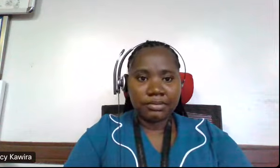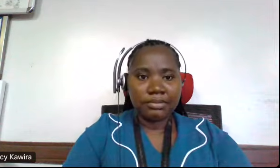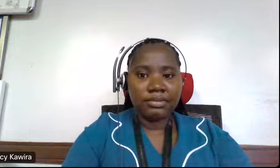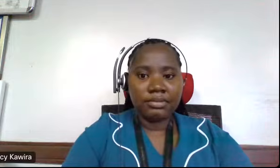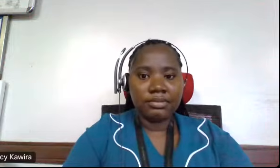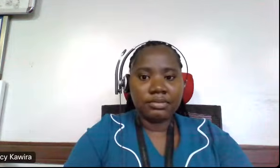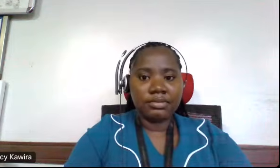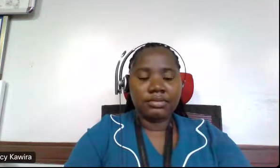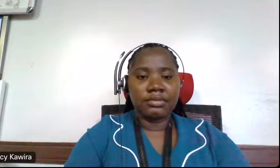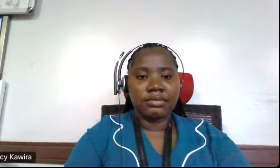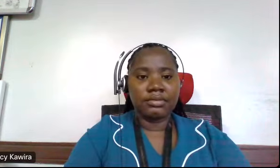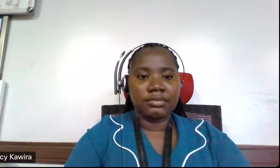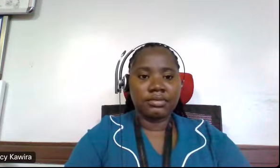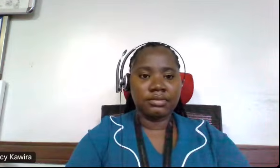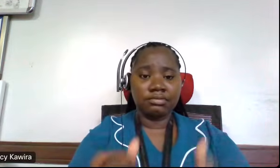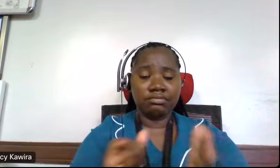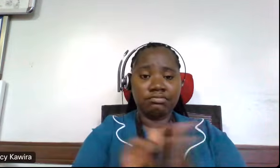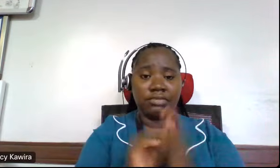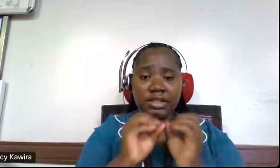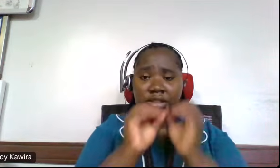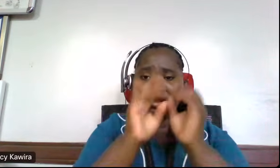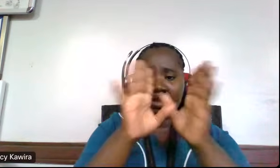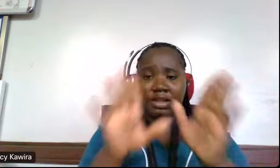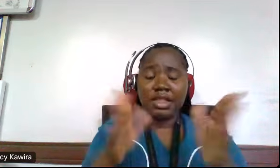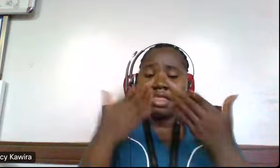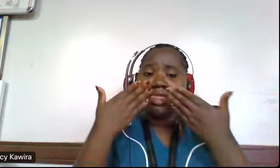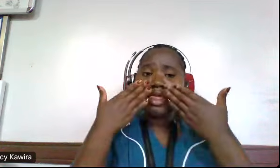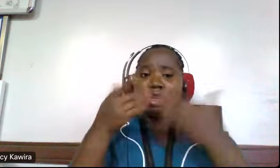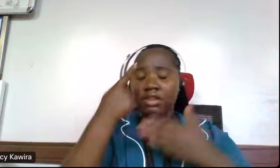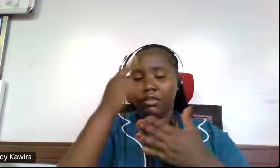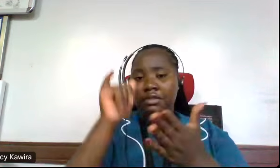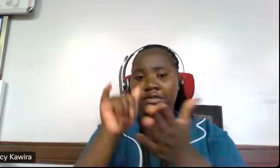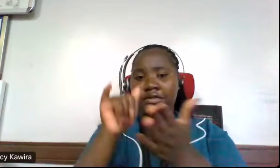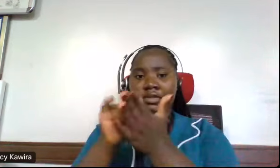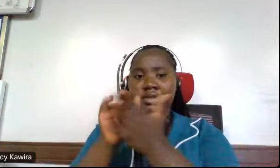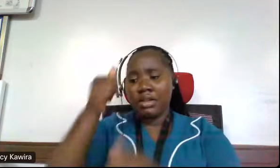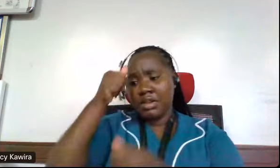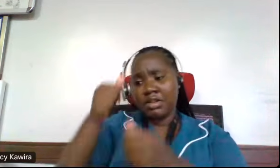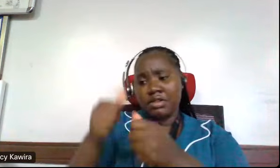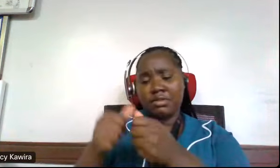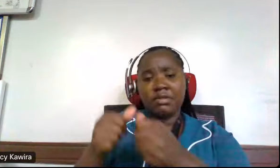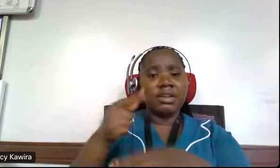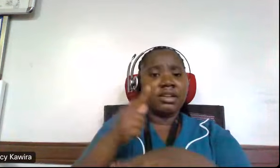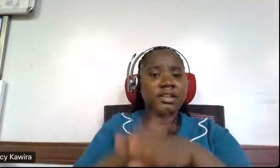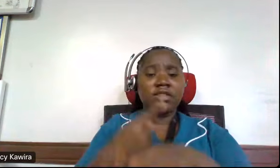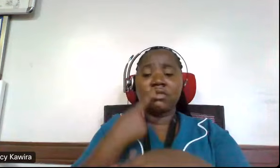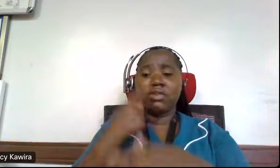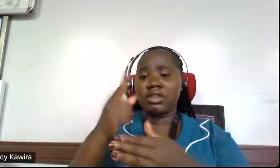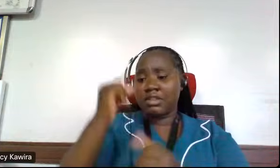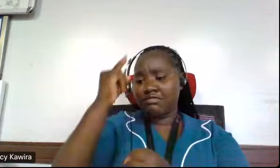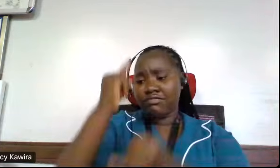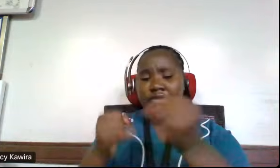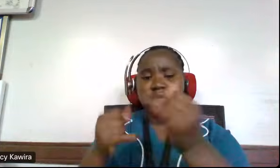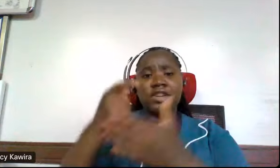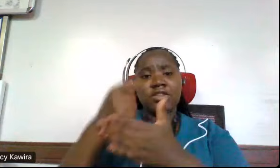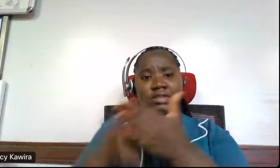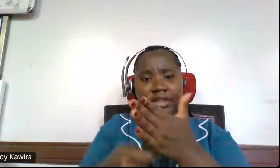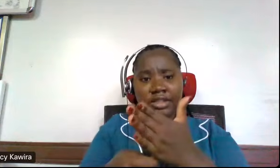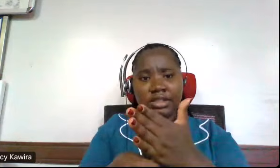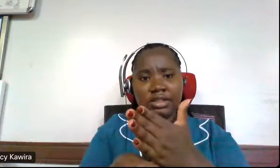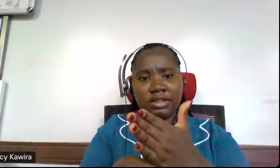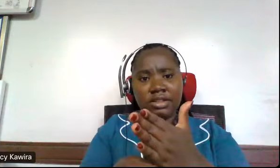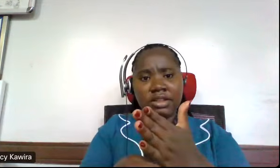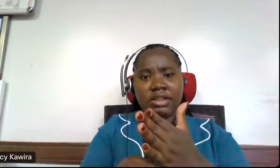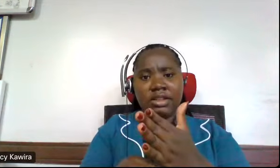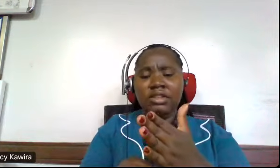Okay, that is clear, Luca. Thank you for that. Remember, when we say final tax, we mean that tax on, you don't have